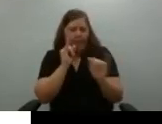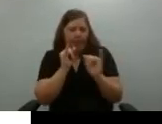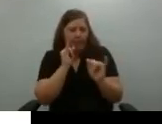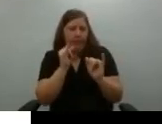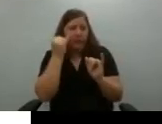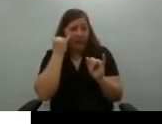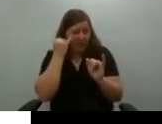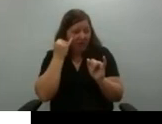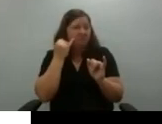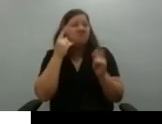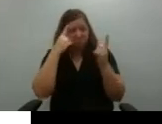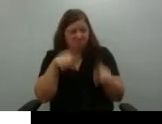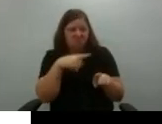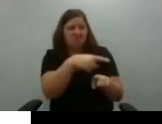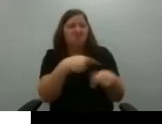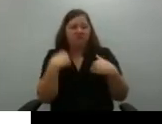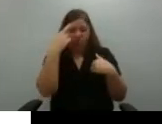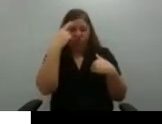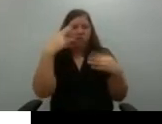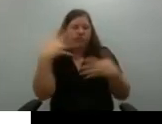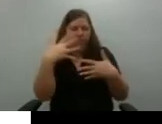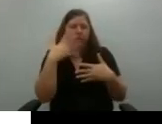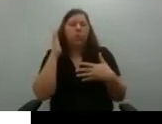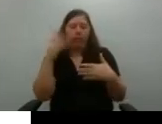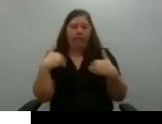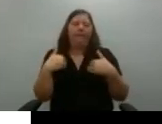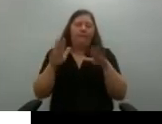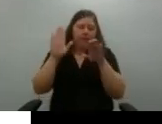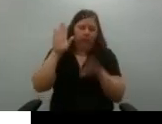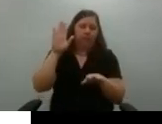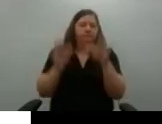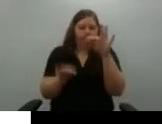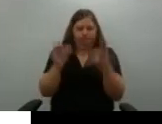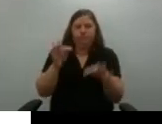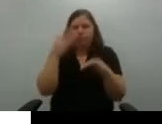is found credible, then you will be given a hearing before an immigration judge.